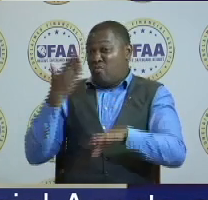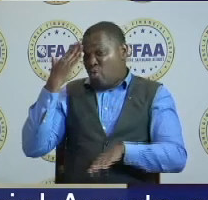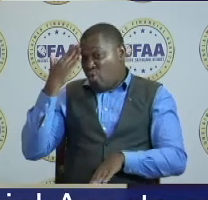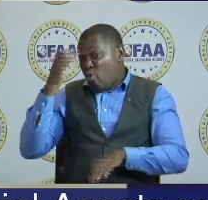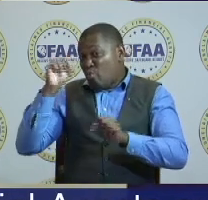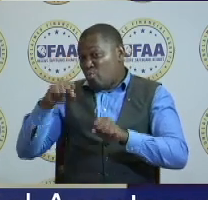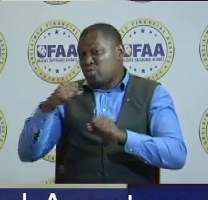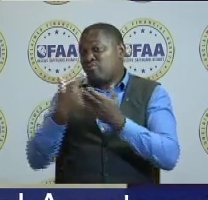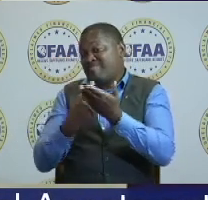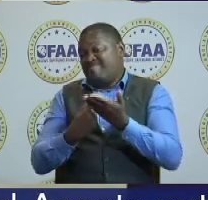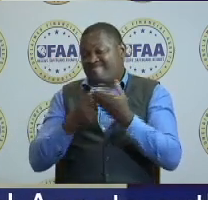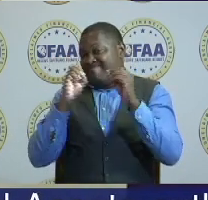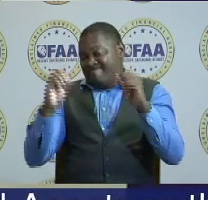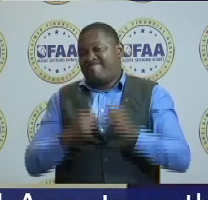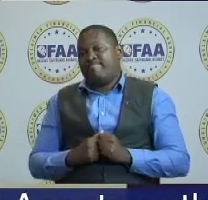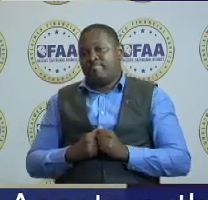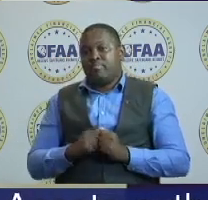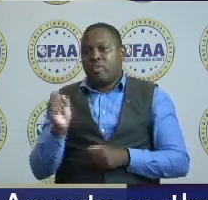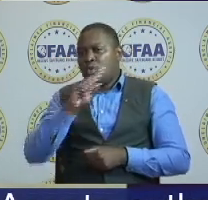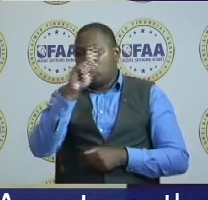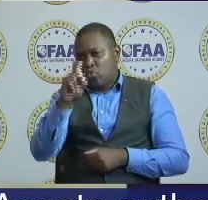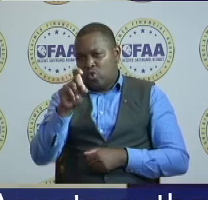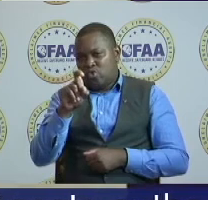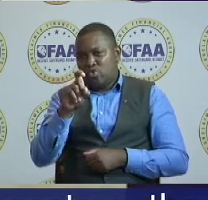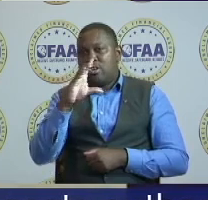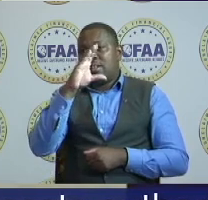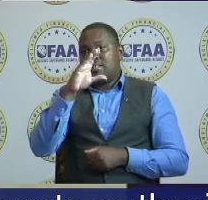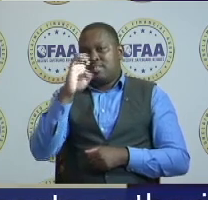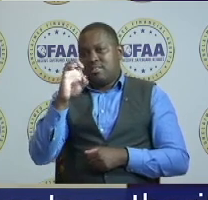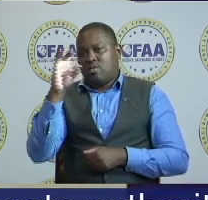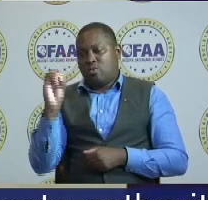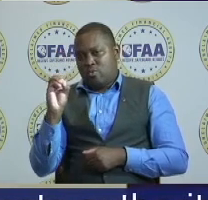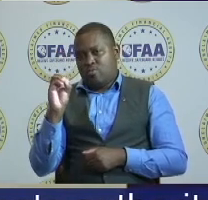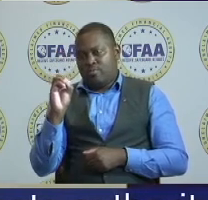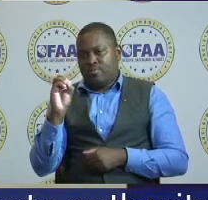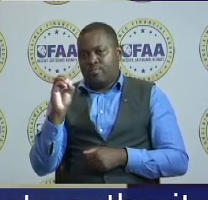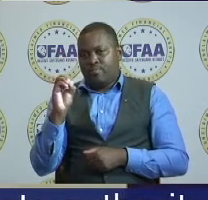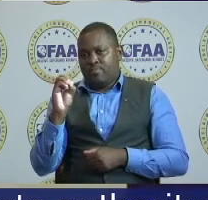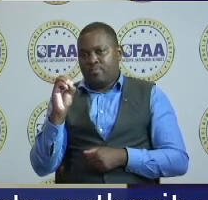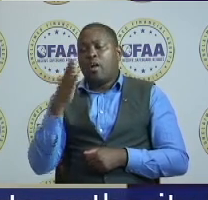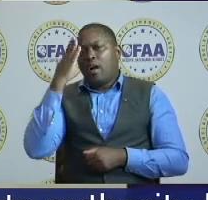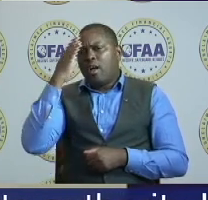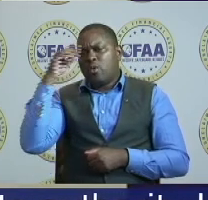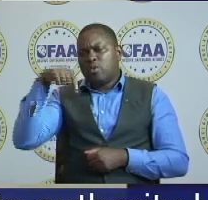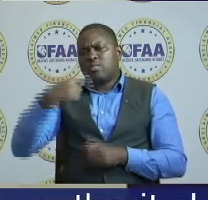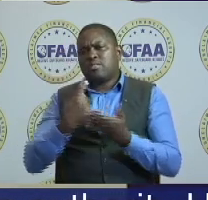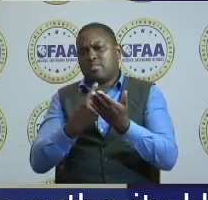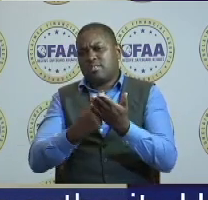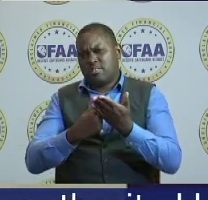be discussed. So a question here comes for you, CEO. I know a lot of these engagements in regards to